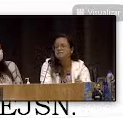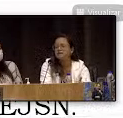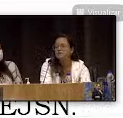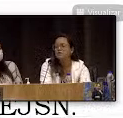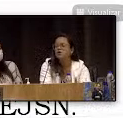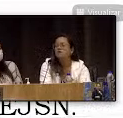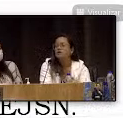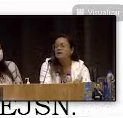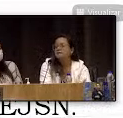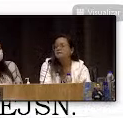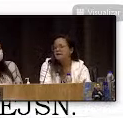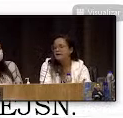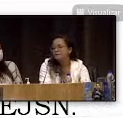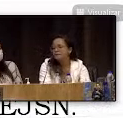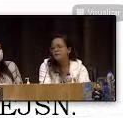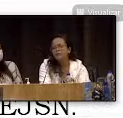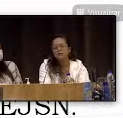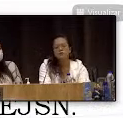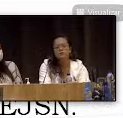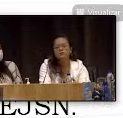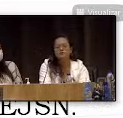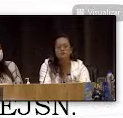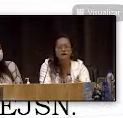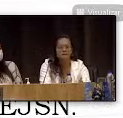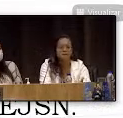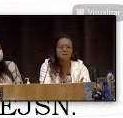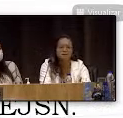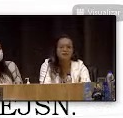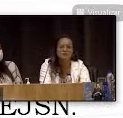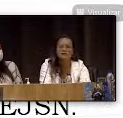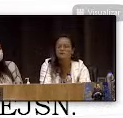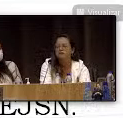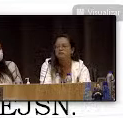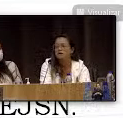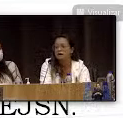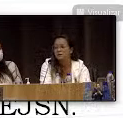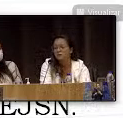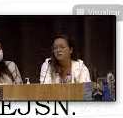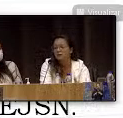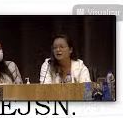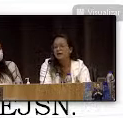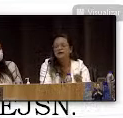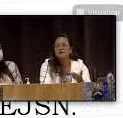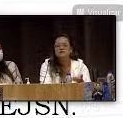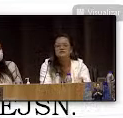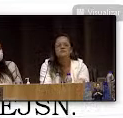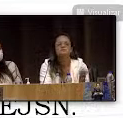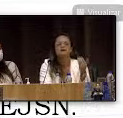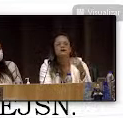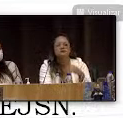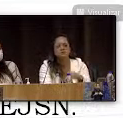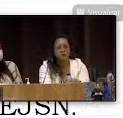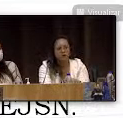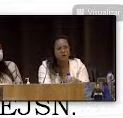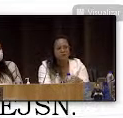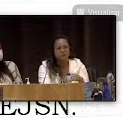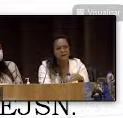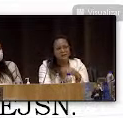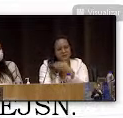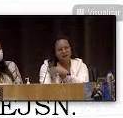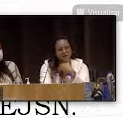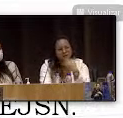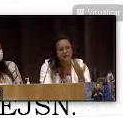of these, 19,000, sorry, out of these 13,000 were due to SARS,